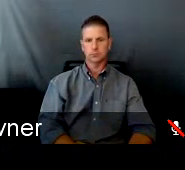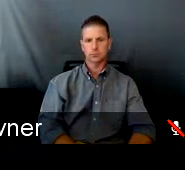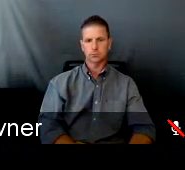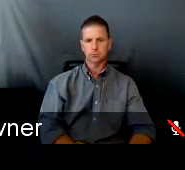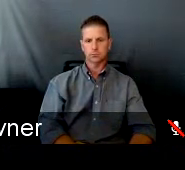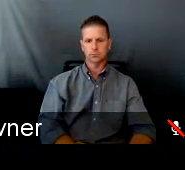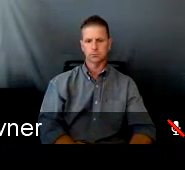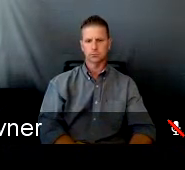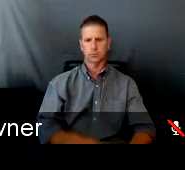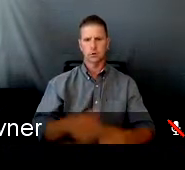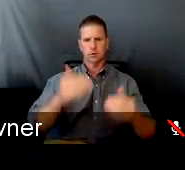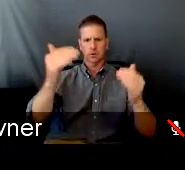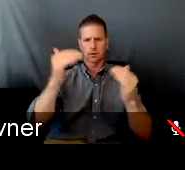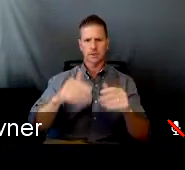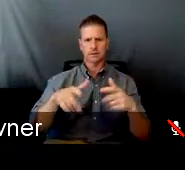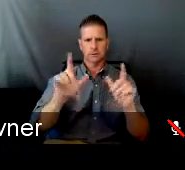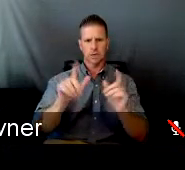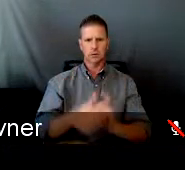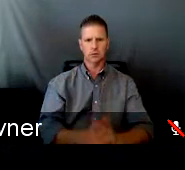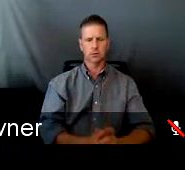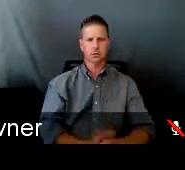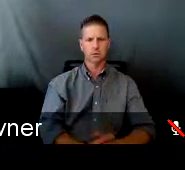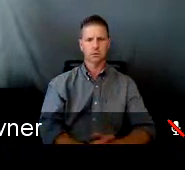I think next slide, please.